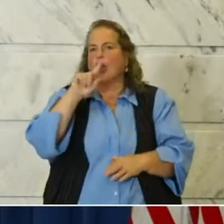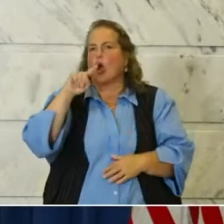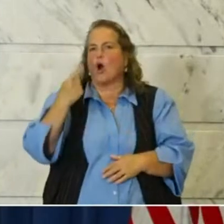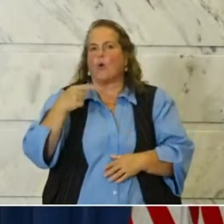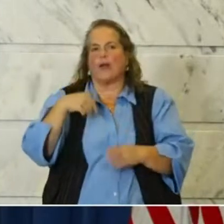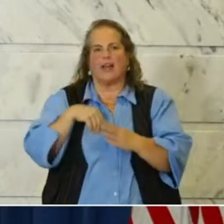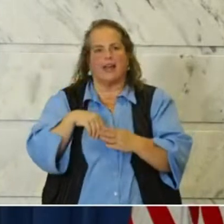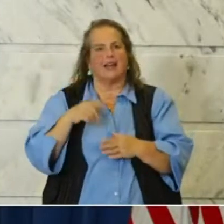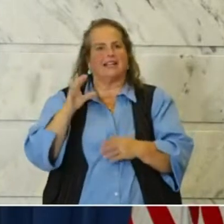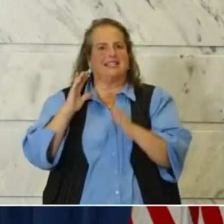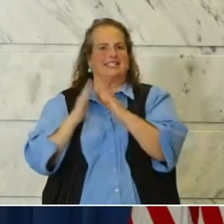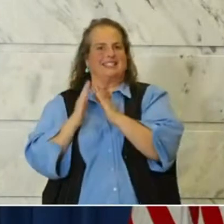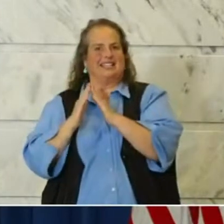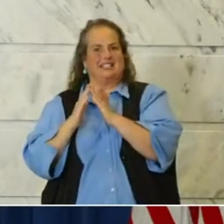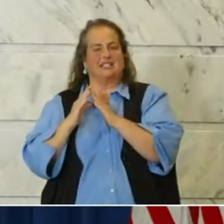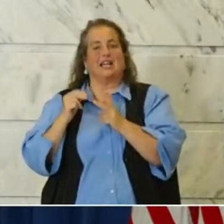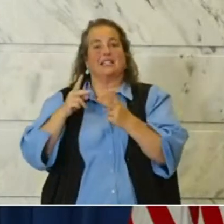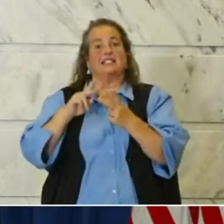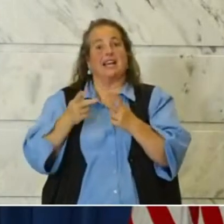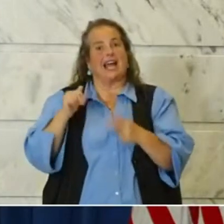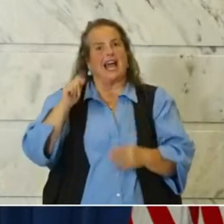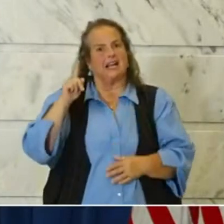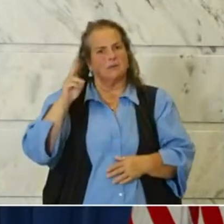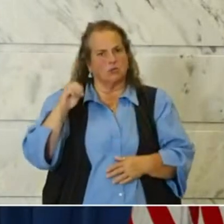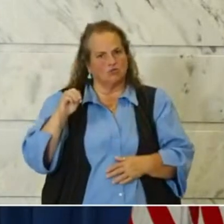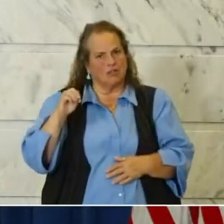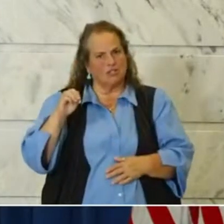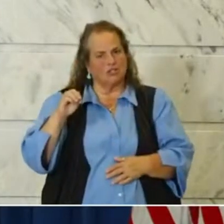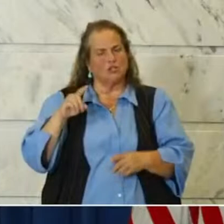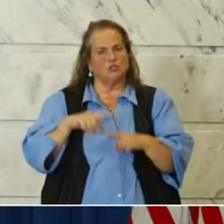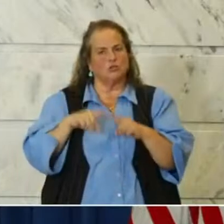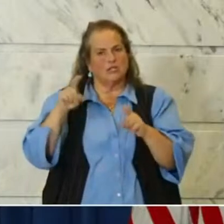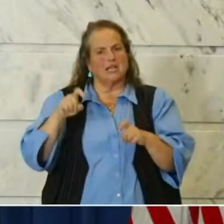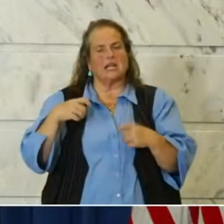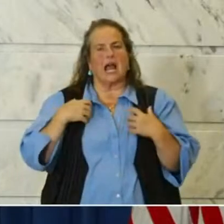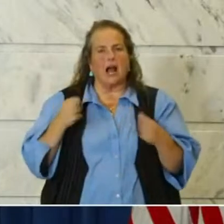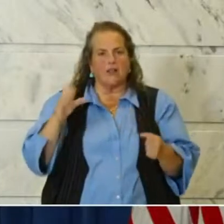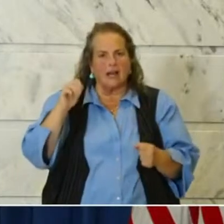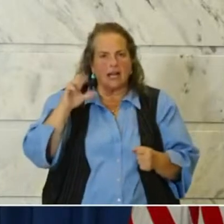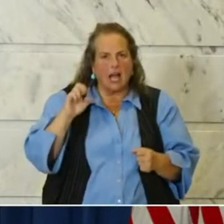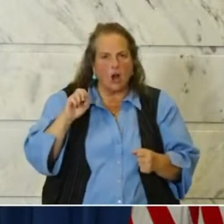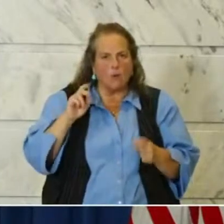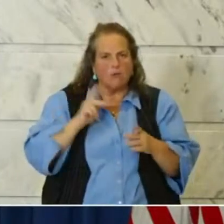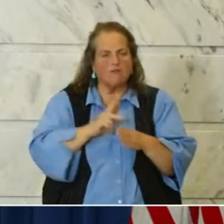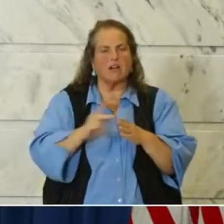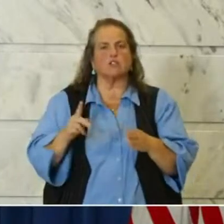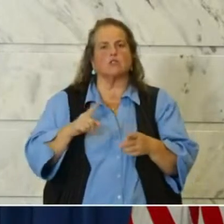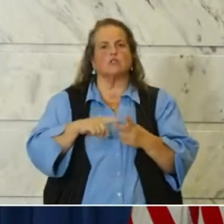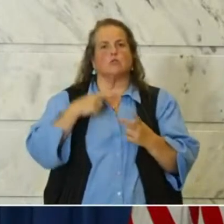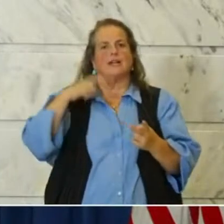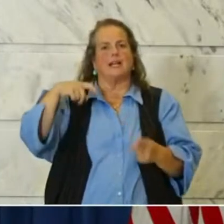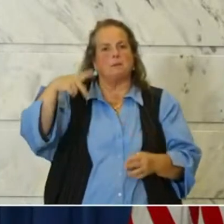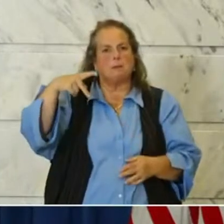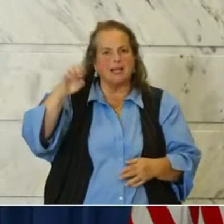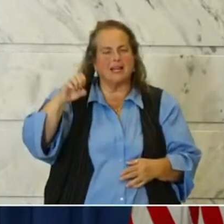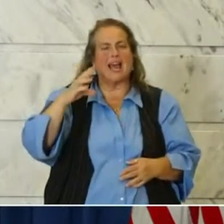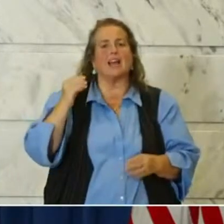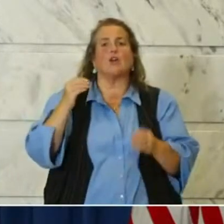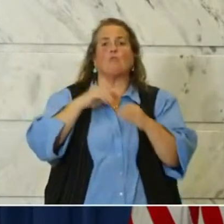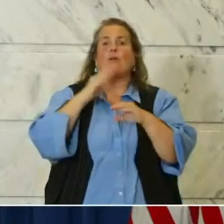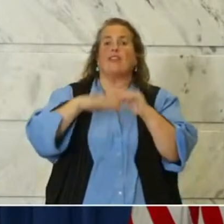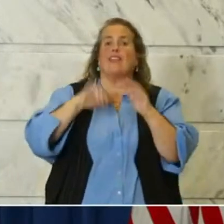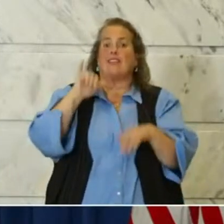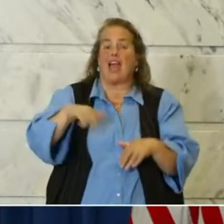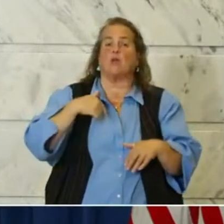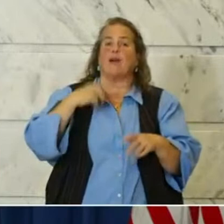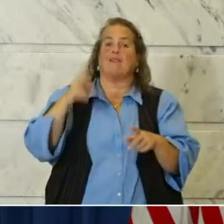And the second piece is the administration of the tests. You need the healthcare professionals, you need the PPE, but more than that, you got to capture people's data